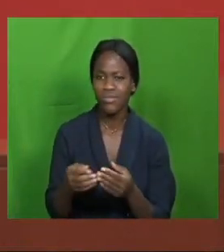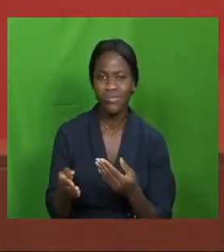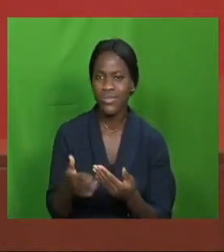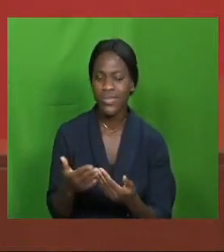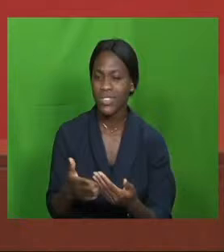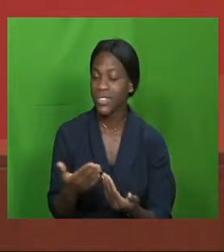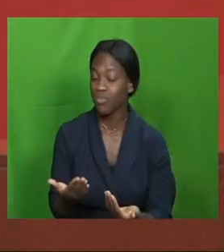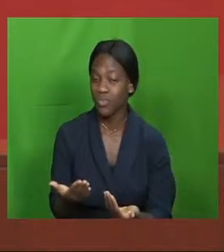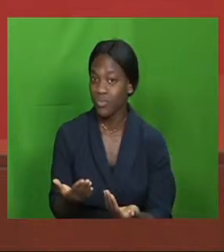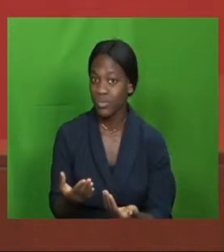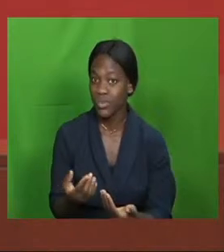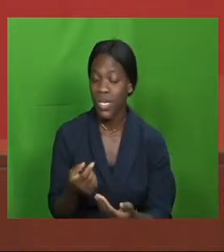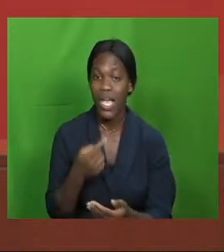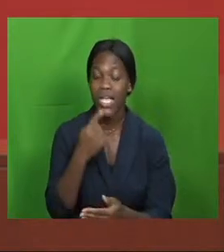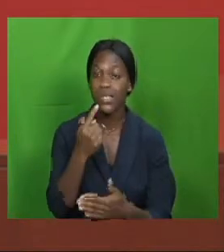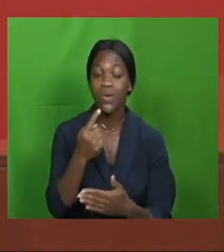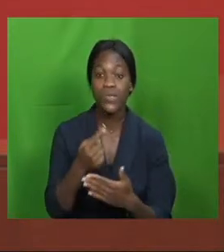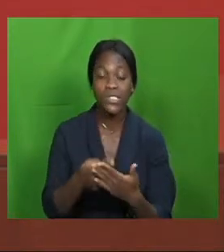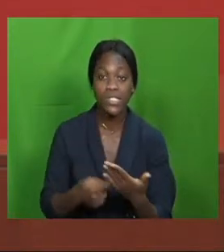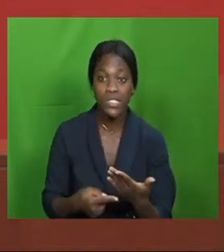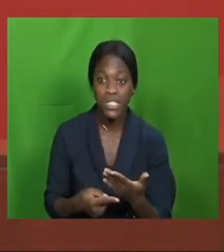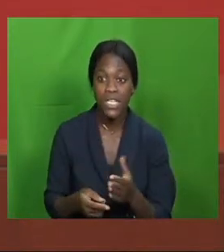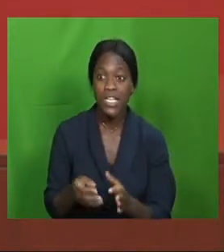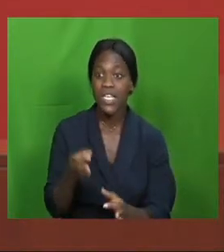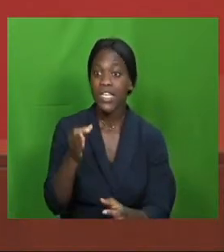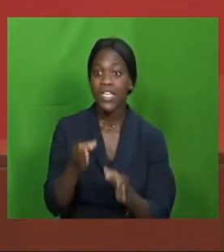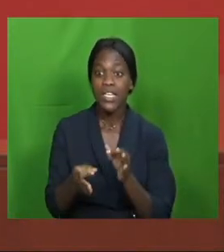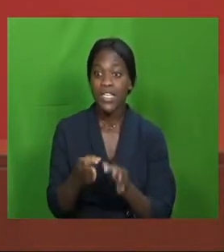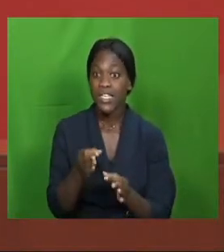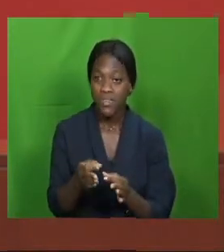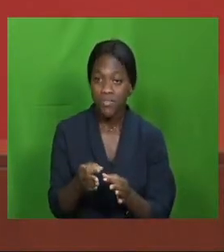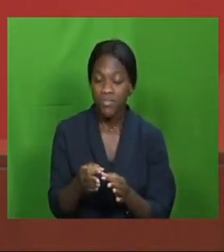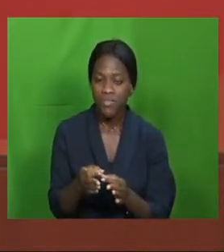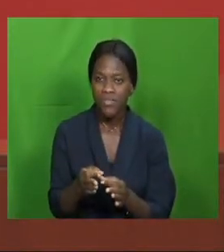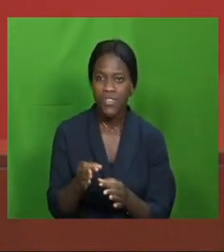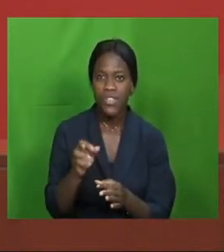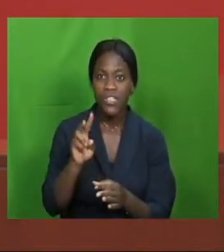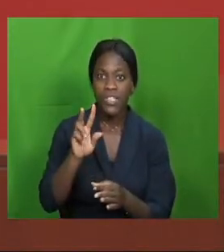It states that if 3 events occur,